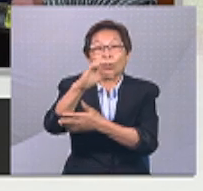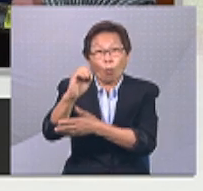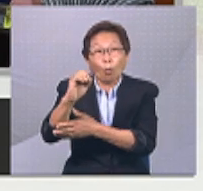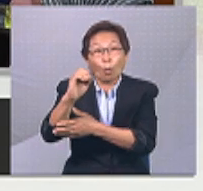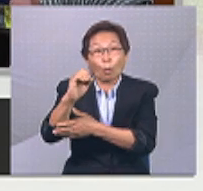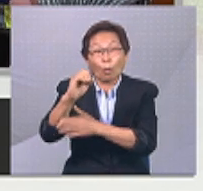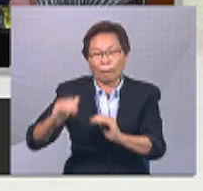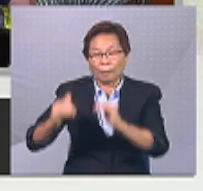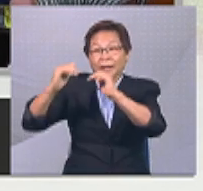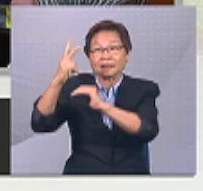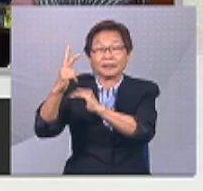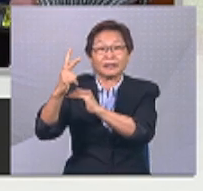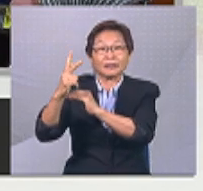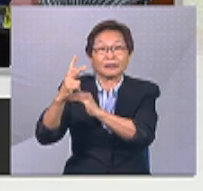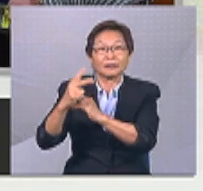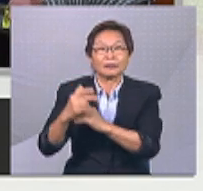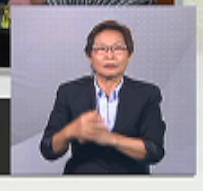many residents